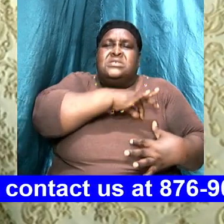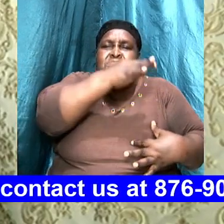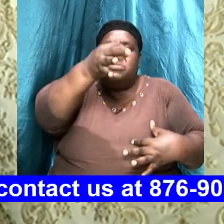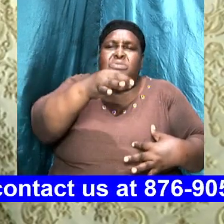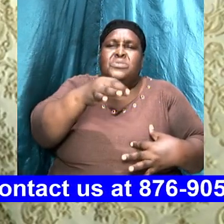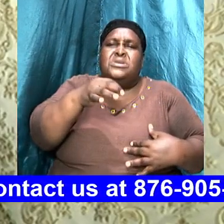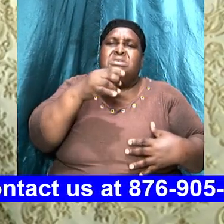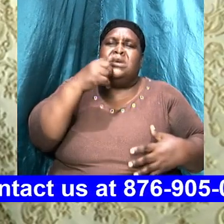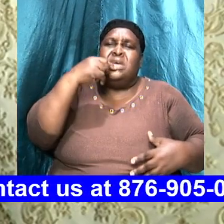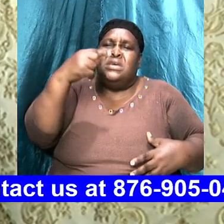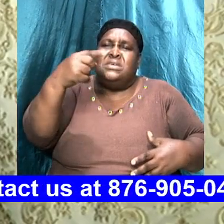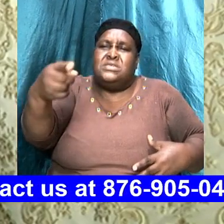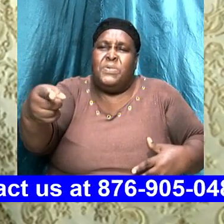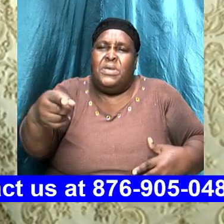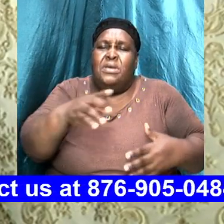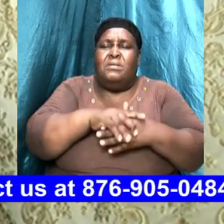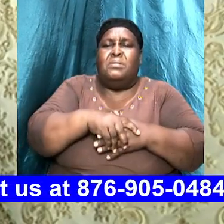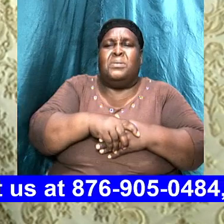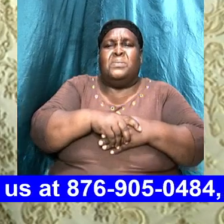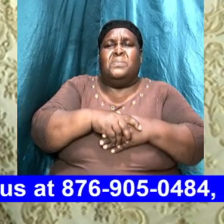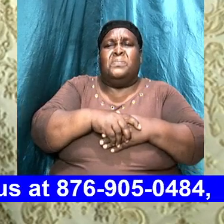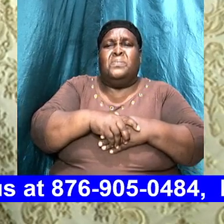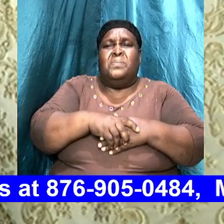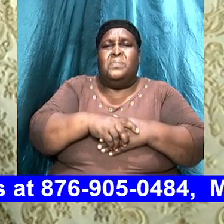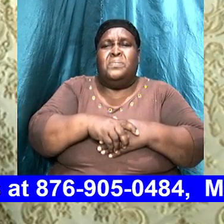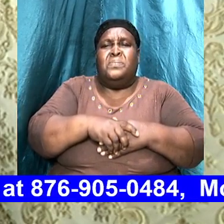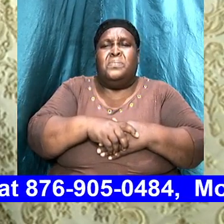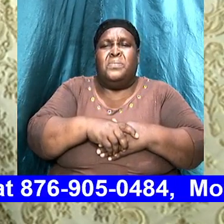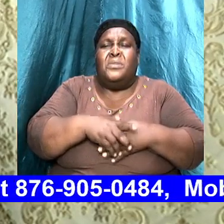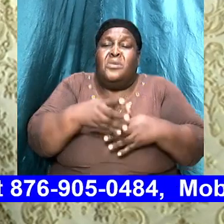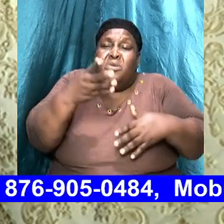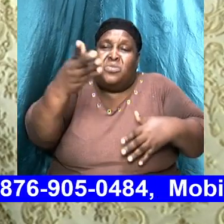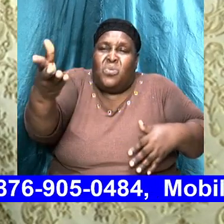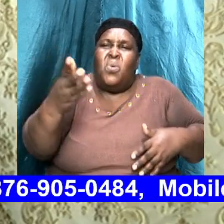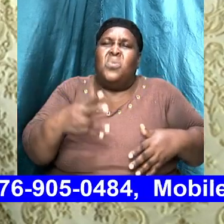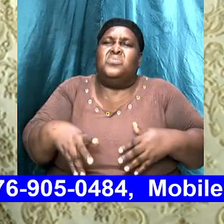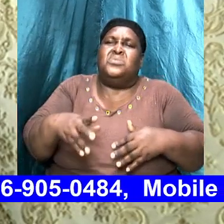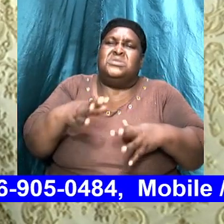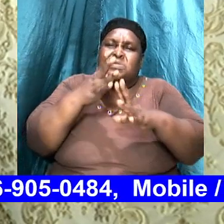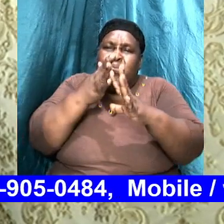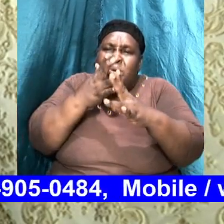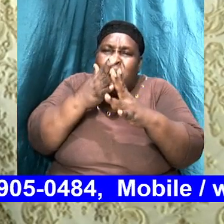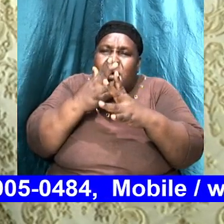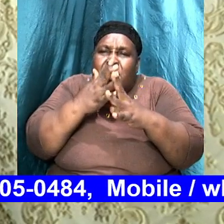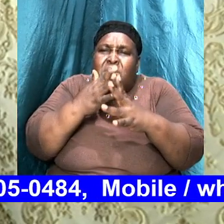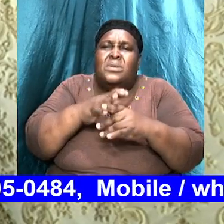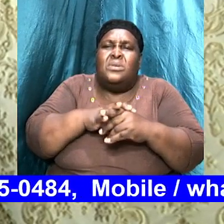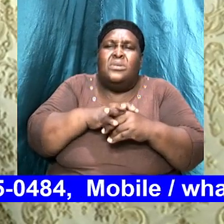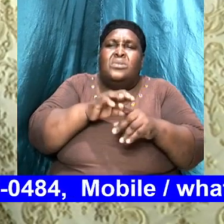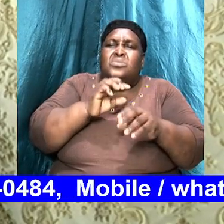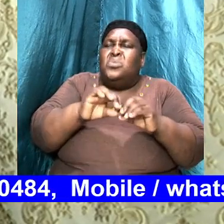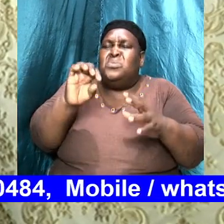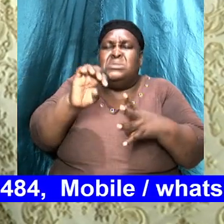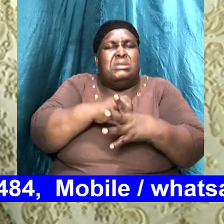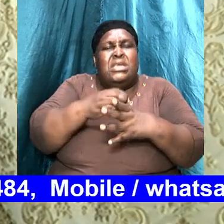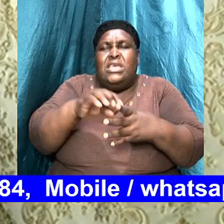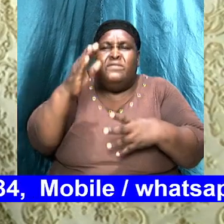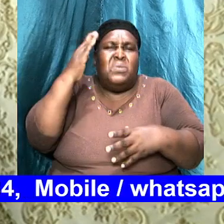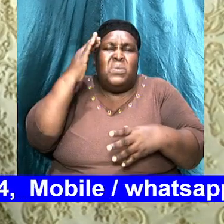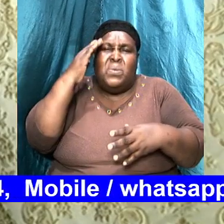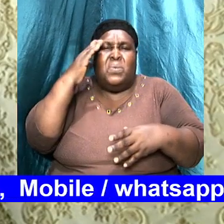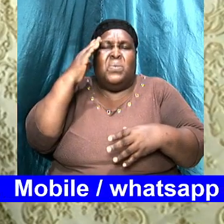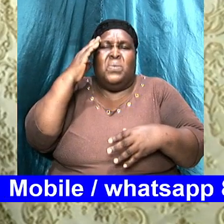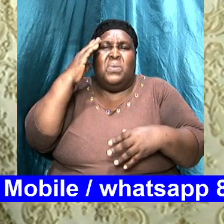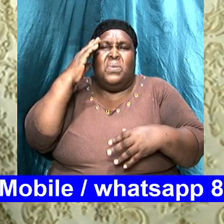the Grecians were there and they understood but those who were talking in tongues probably don't even know the Grecian language